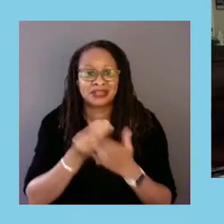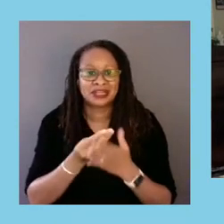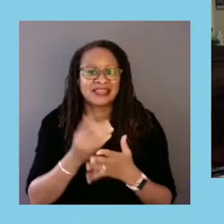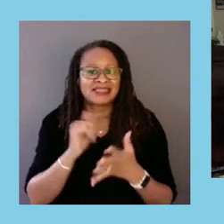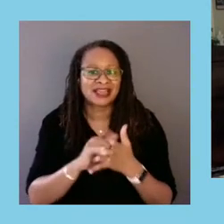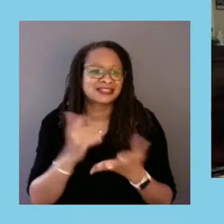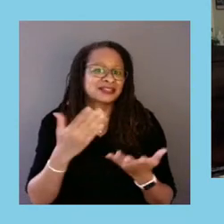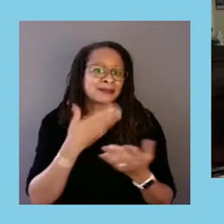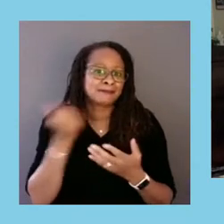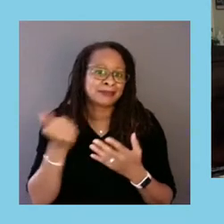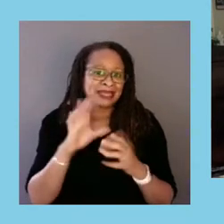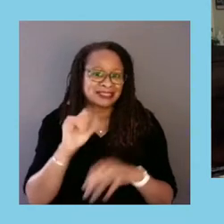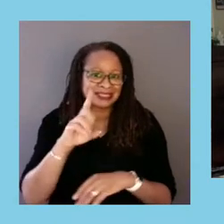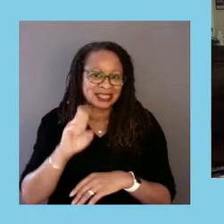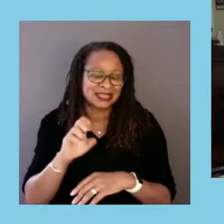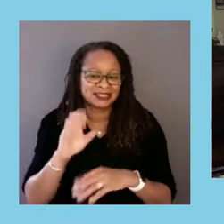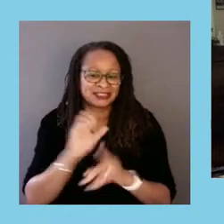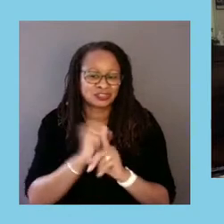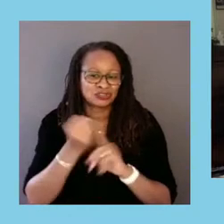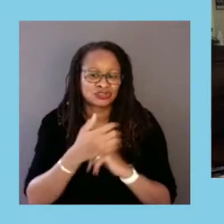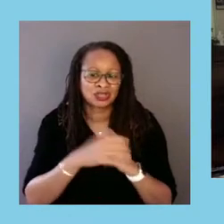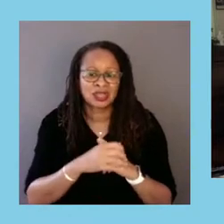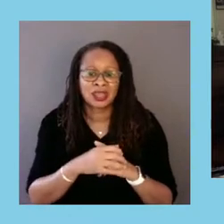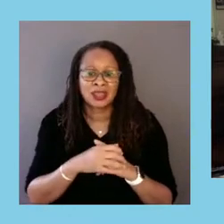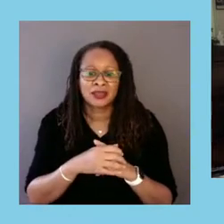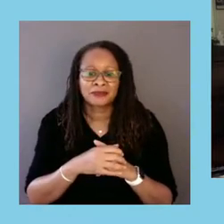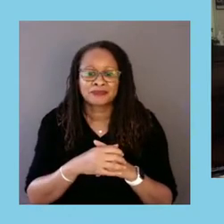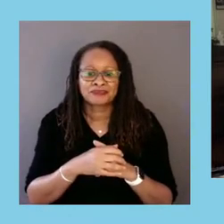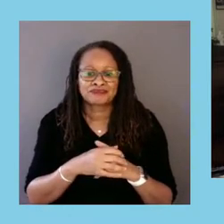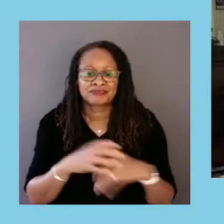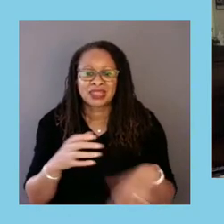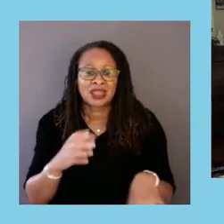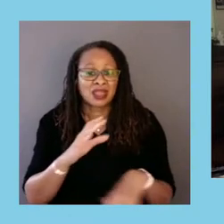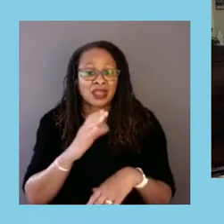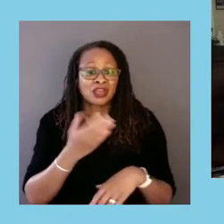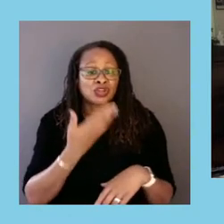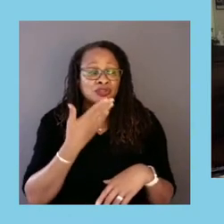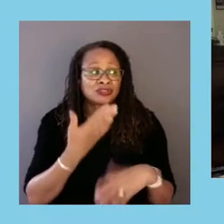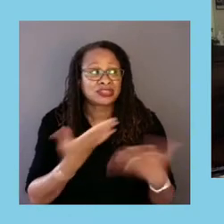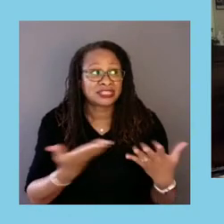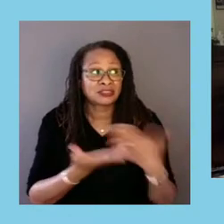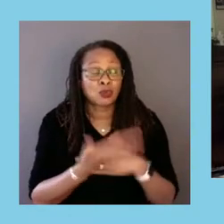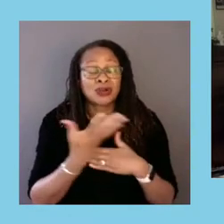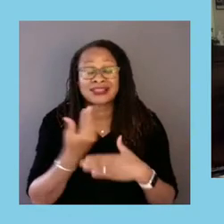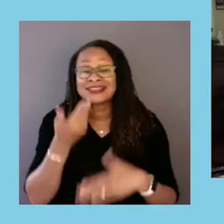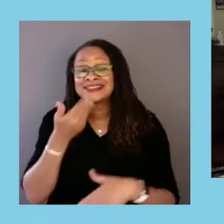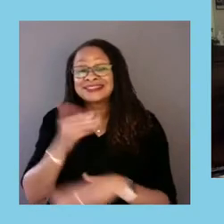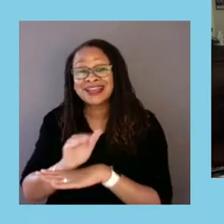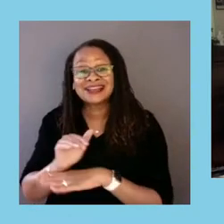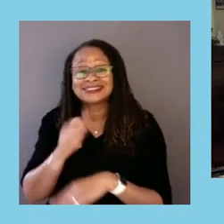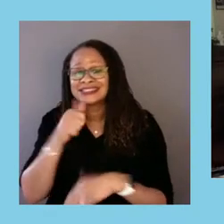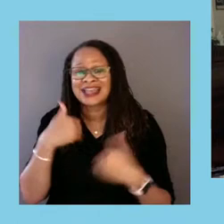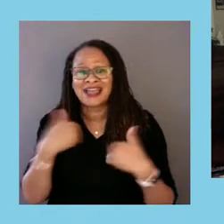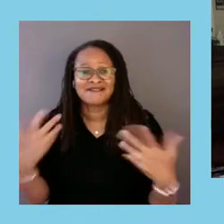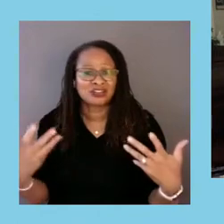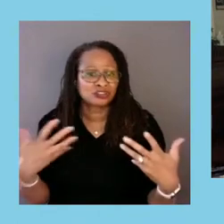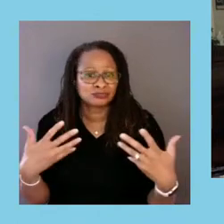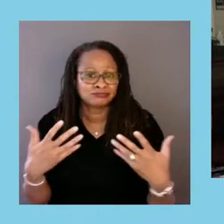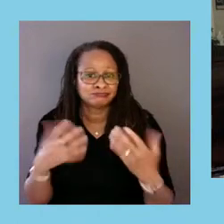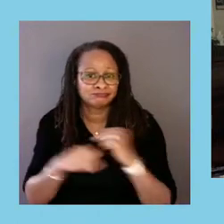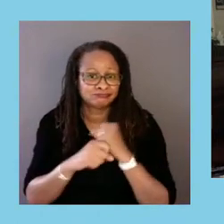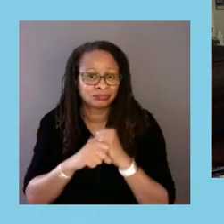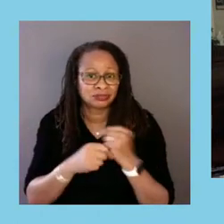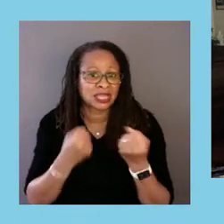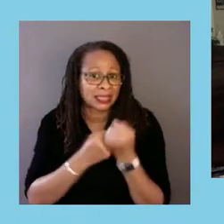right? Like that documentary This Morning, This Evening probably didn't have a huge campaign. He had a small art house distributor and made it. So I think there's, you know, those